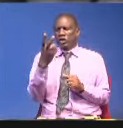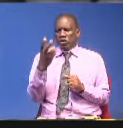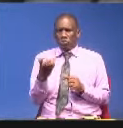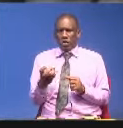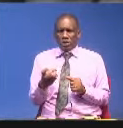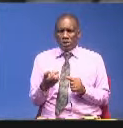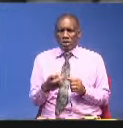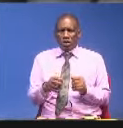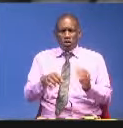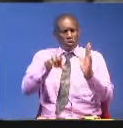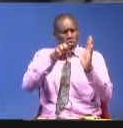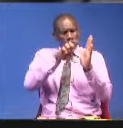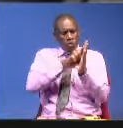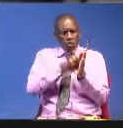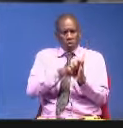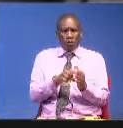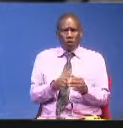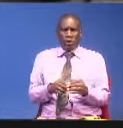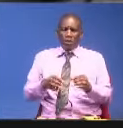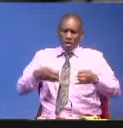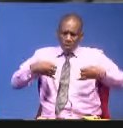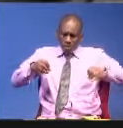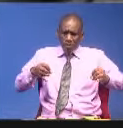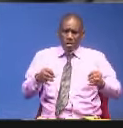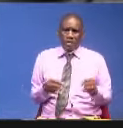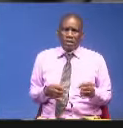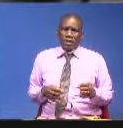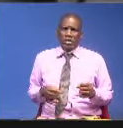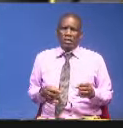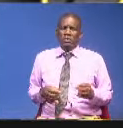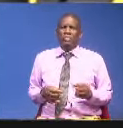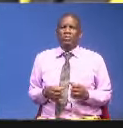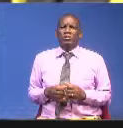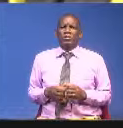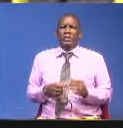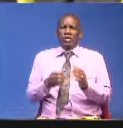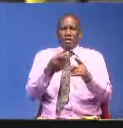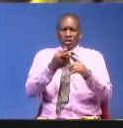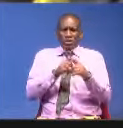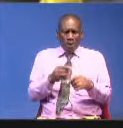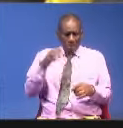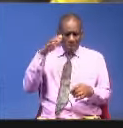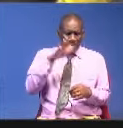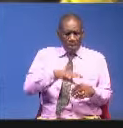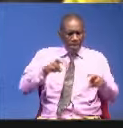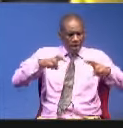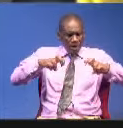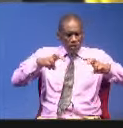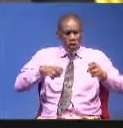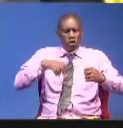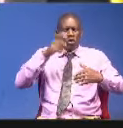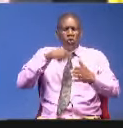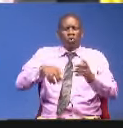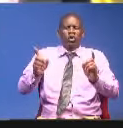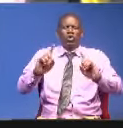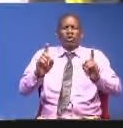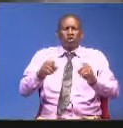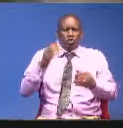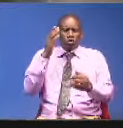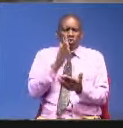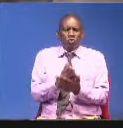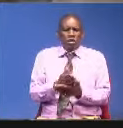2019-2020 Act be implemented to the latter, and then come back and look at what is not really